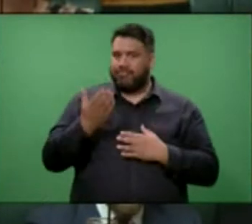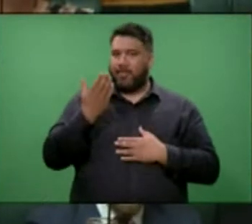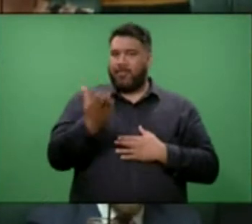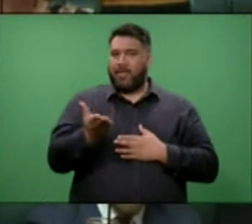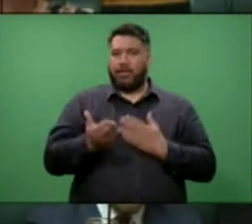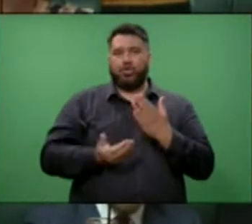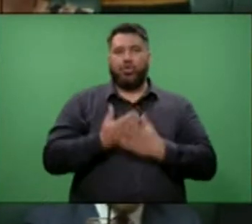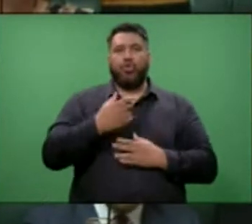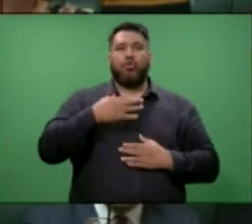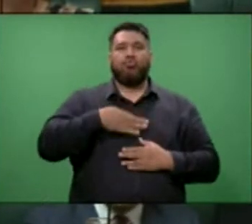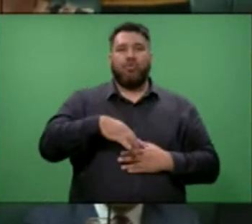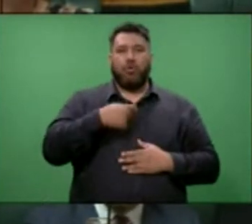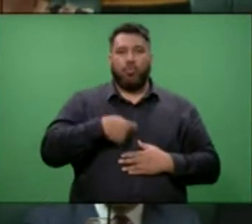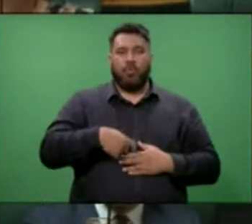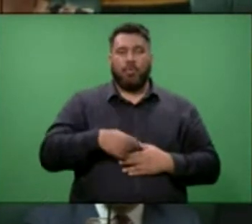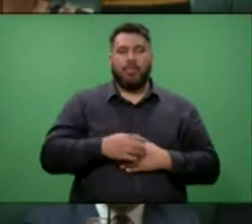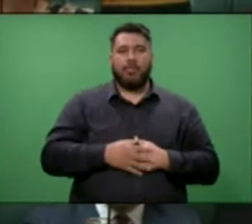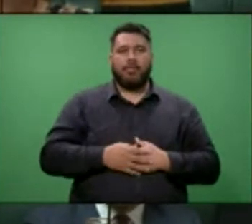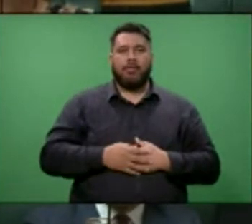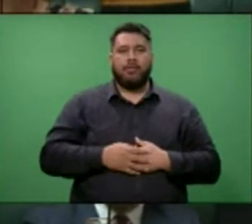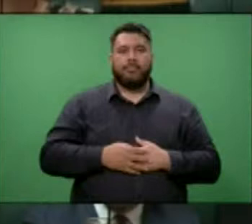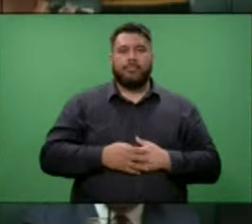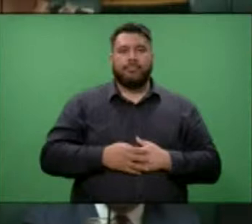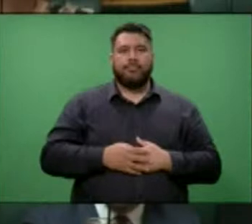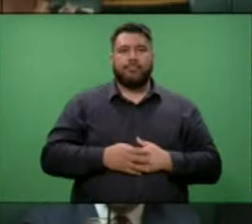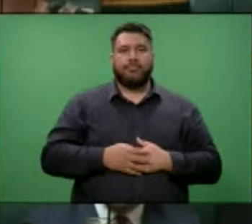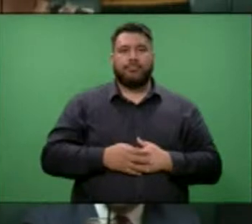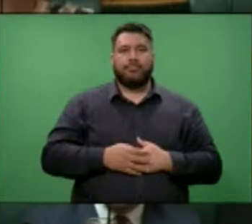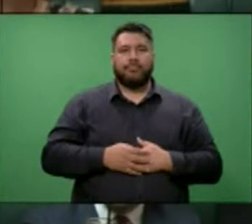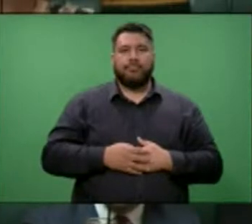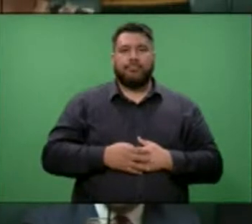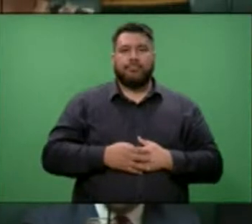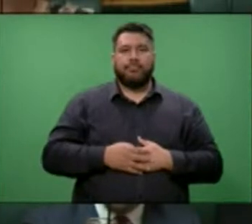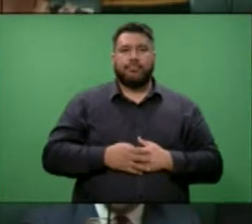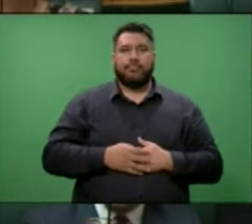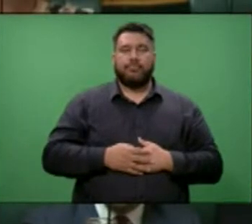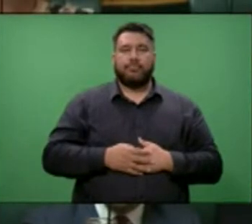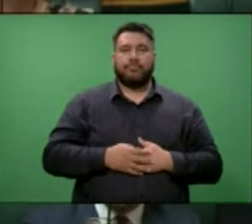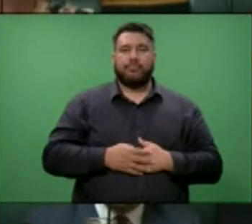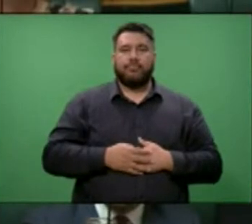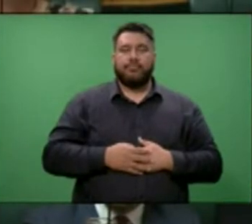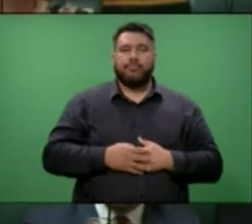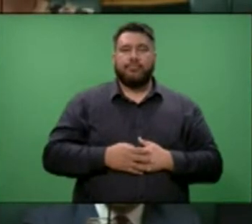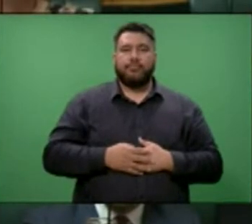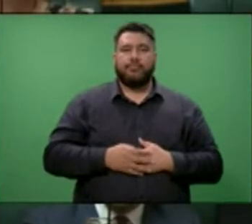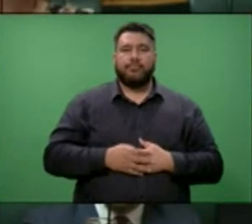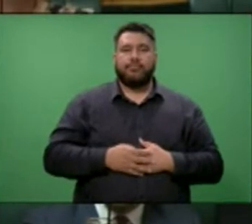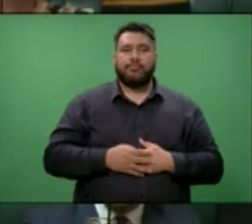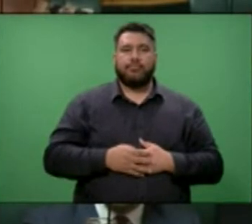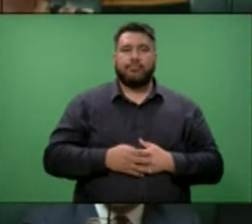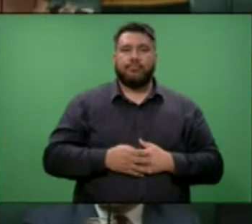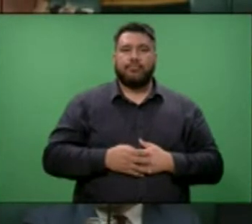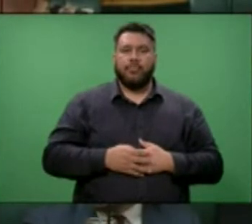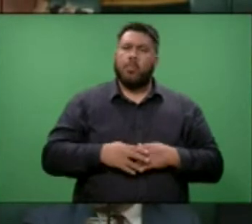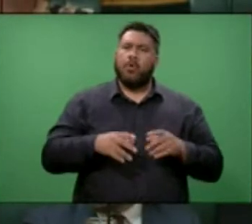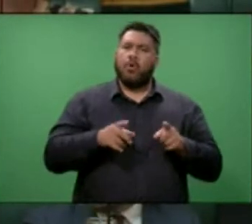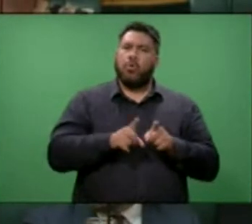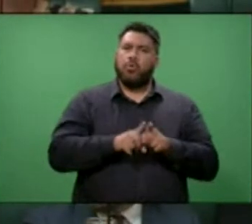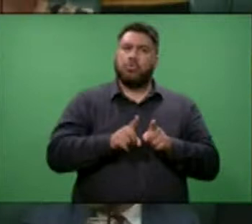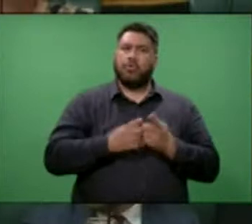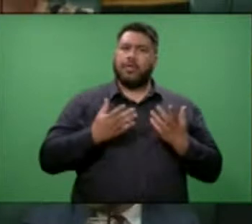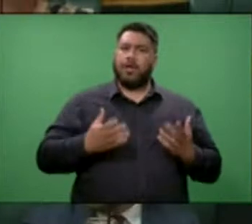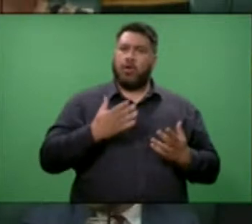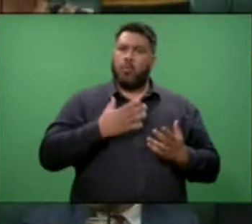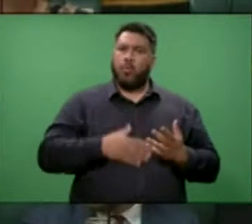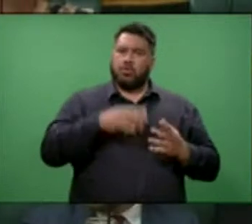ki te wāhi ngaro o tātou tini mate. Ngā mate, nā tātou katoa I pikaungia ki rotu tēnei whare. Haere ngā